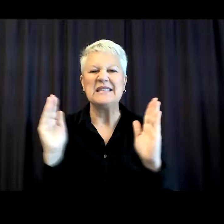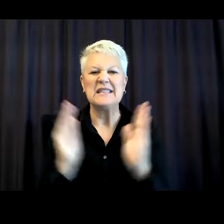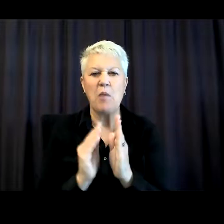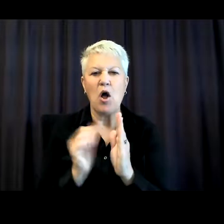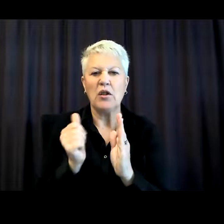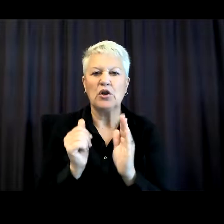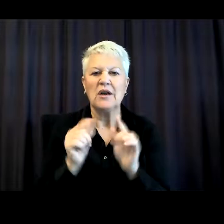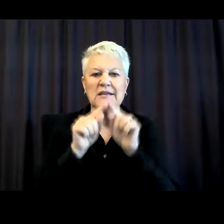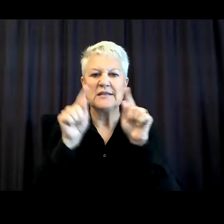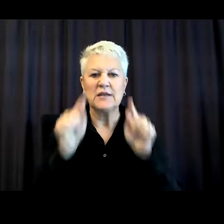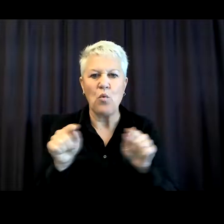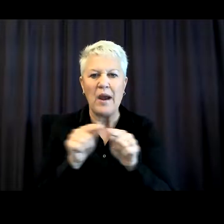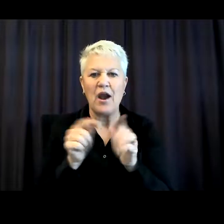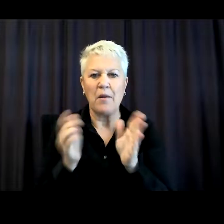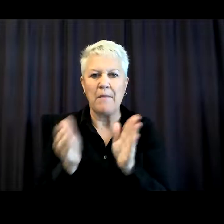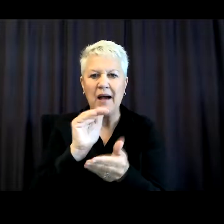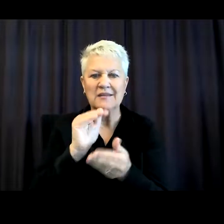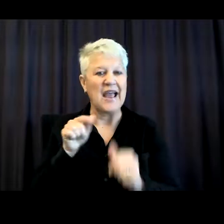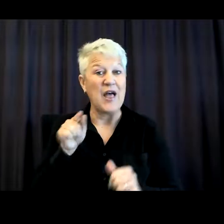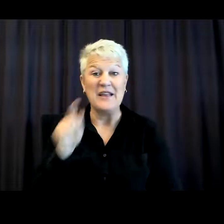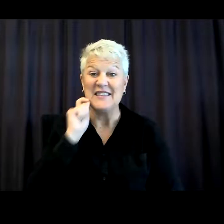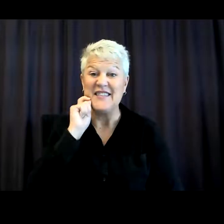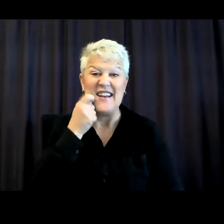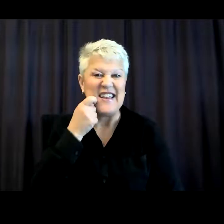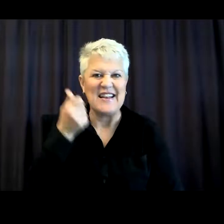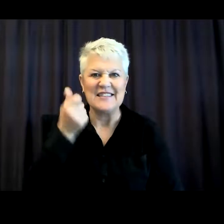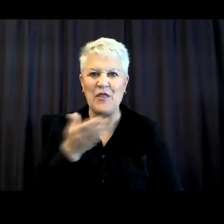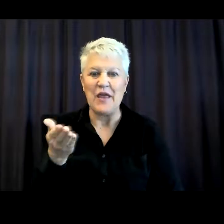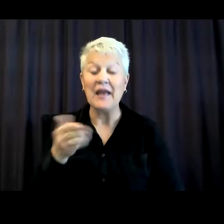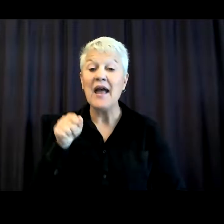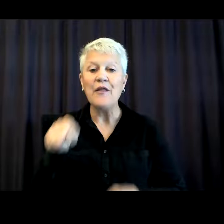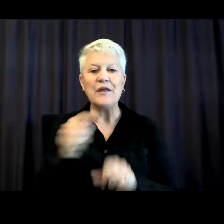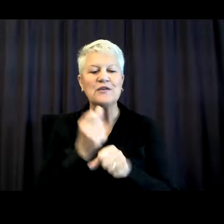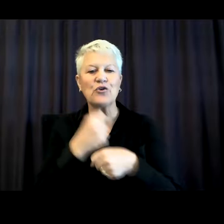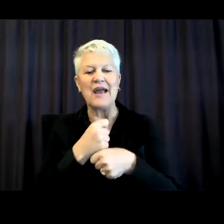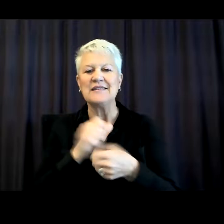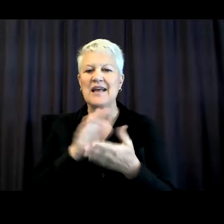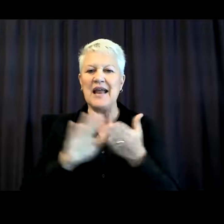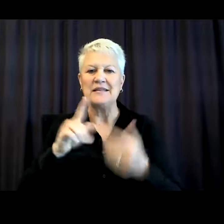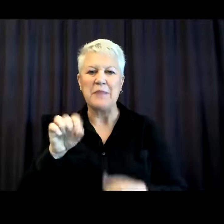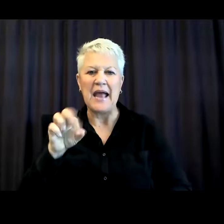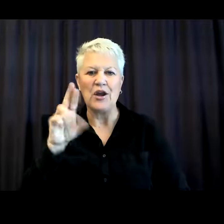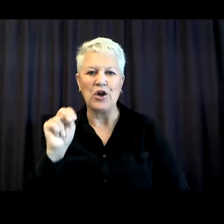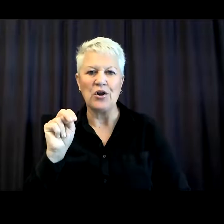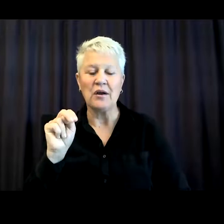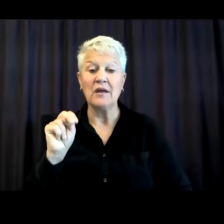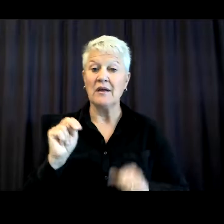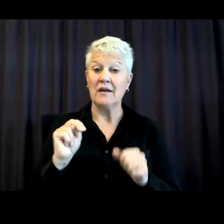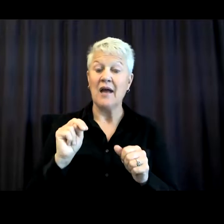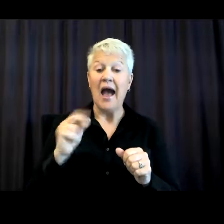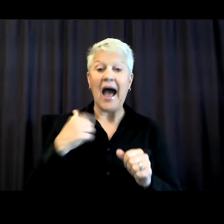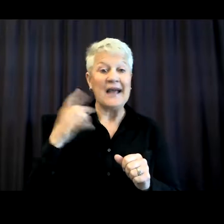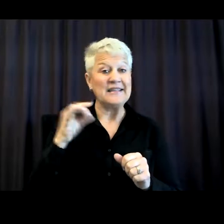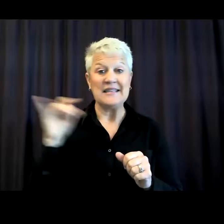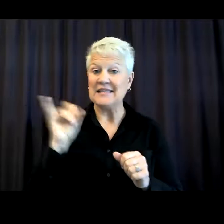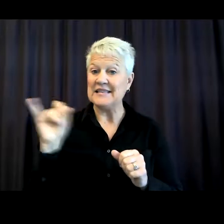box. This has been one of the neatest things. Again, this creates a nice pattern. And what you have here, I did the